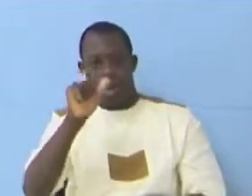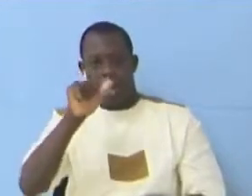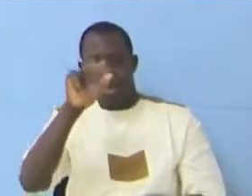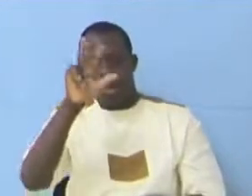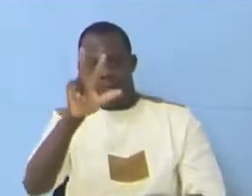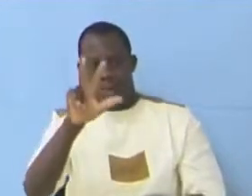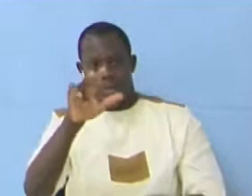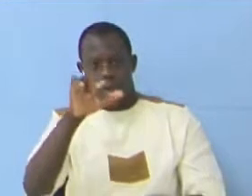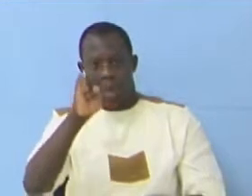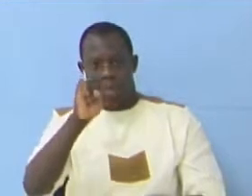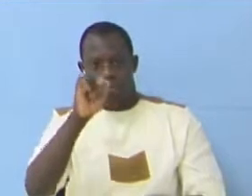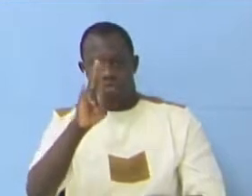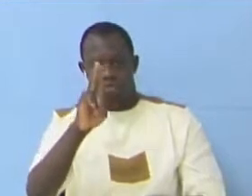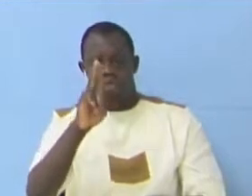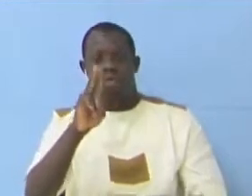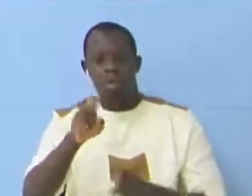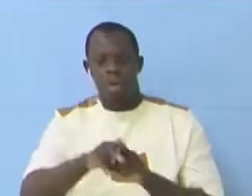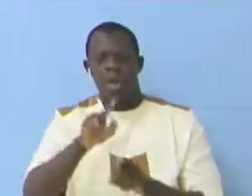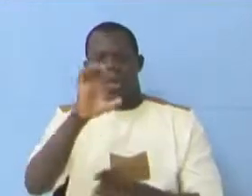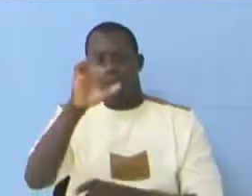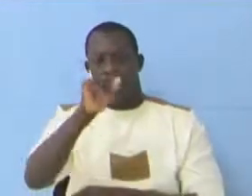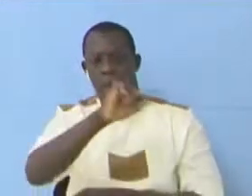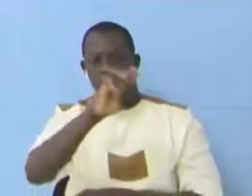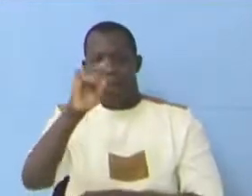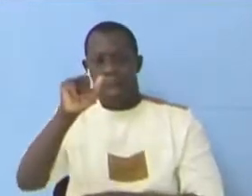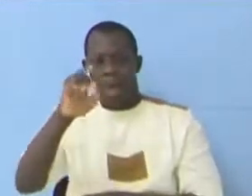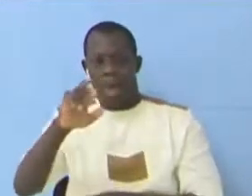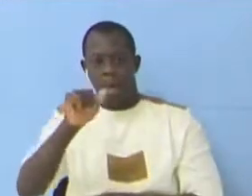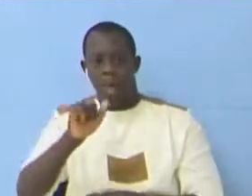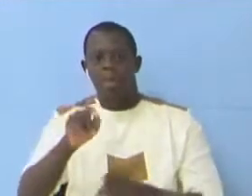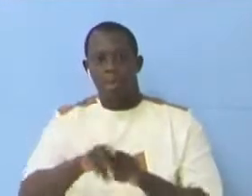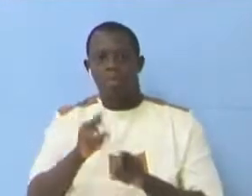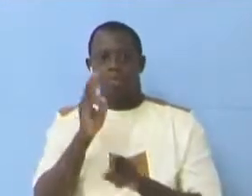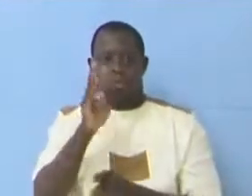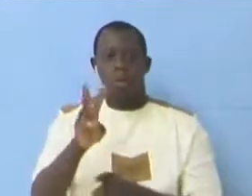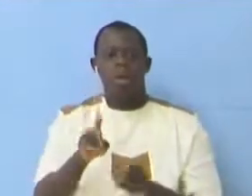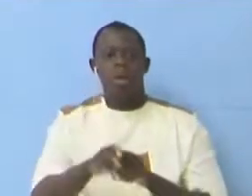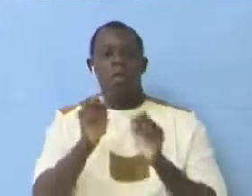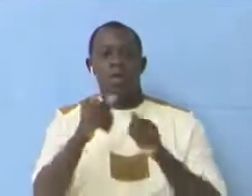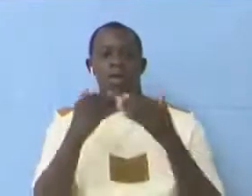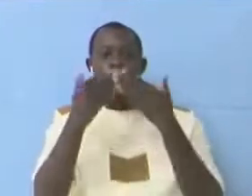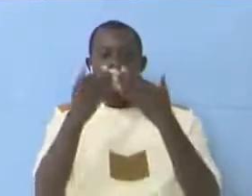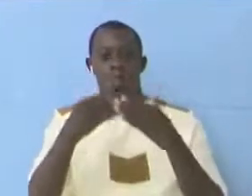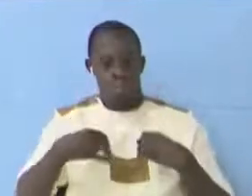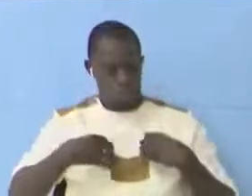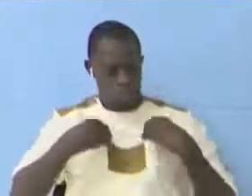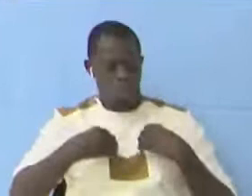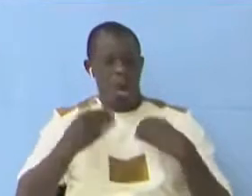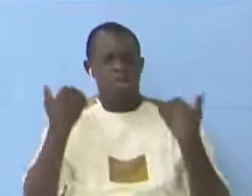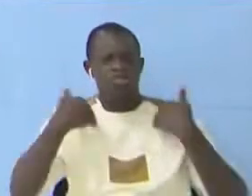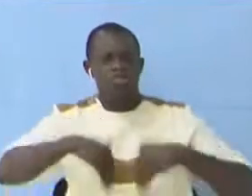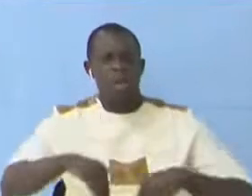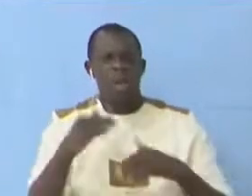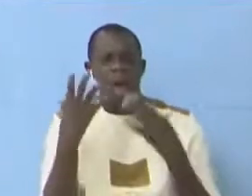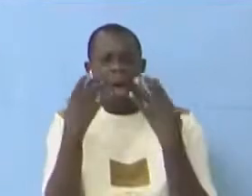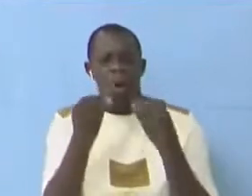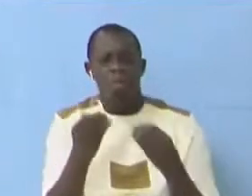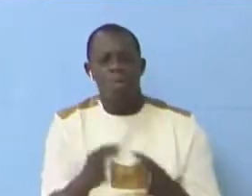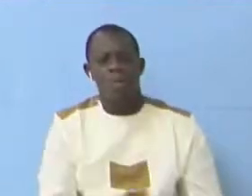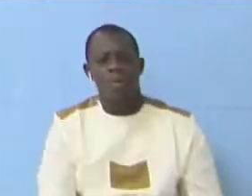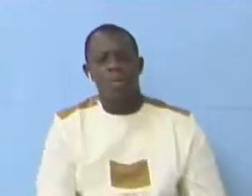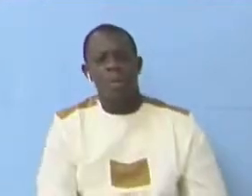ku ñu xamee Kausu Kamara ñu gën koo ràññee nag ci Bombarde. Could you tell us how he was dressed? dañu mën a wax naka la solo